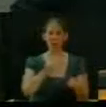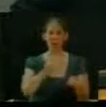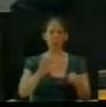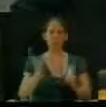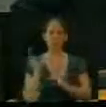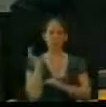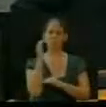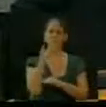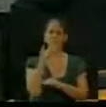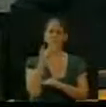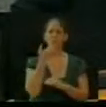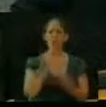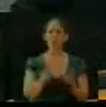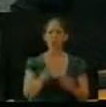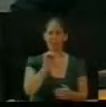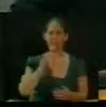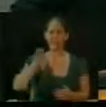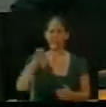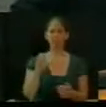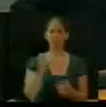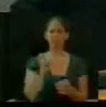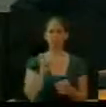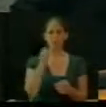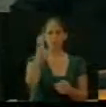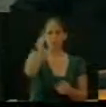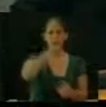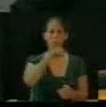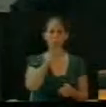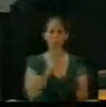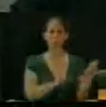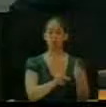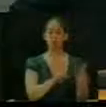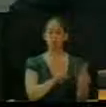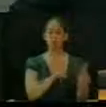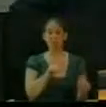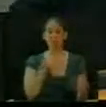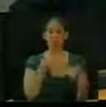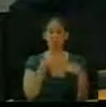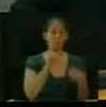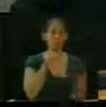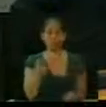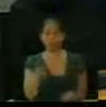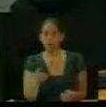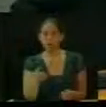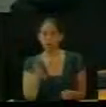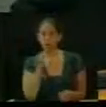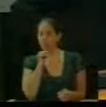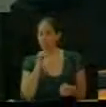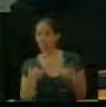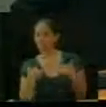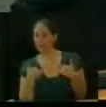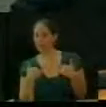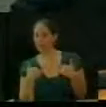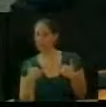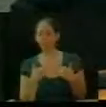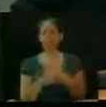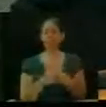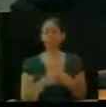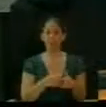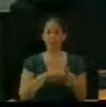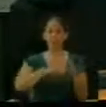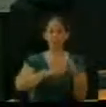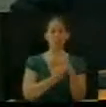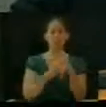them or you don't. And I think for the most part, people in Knox County have good ethics. I think all this started in